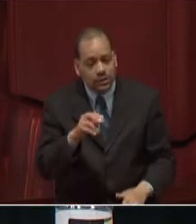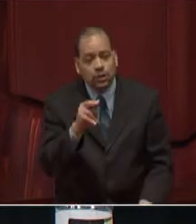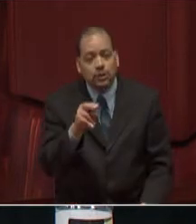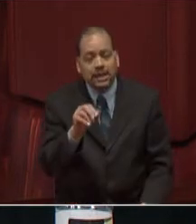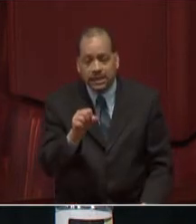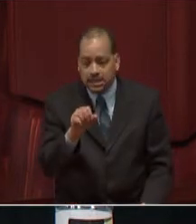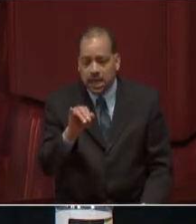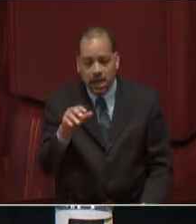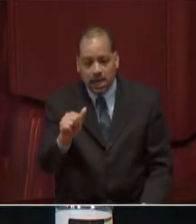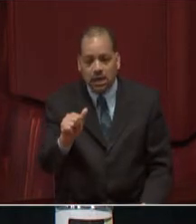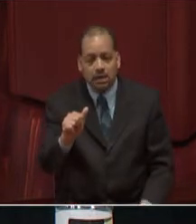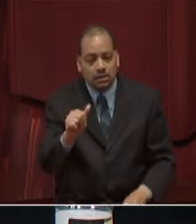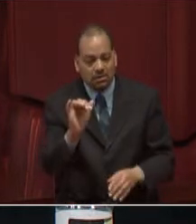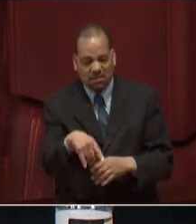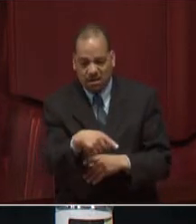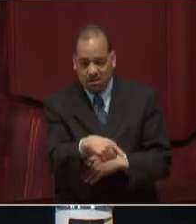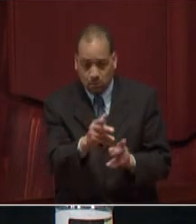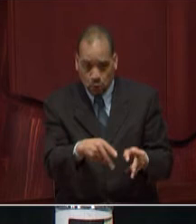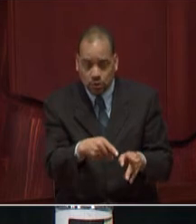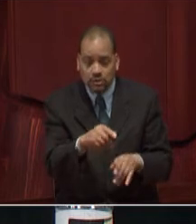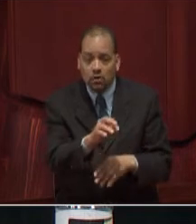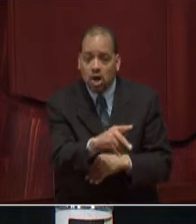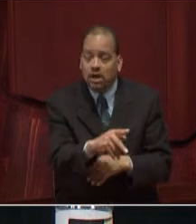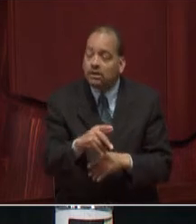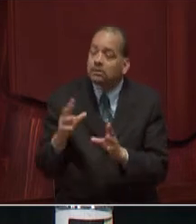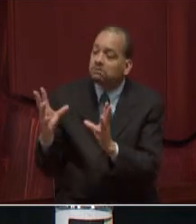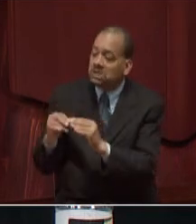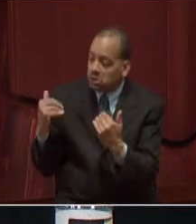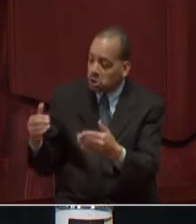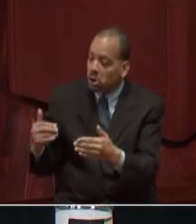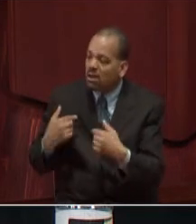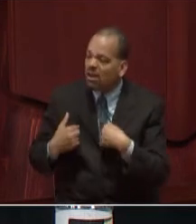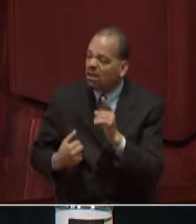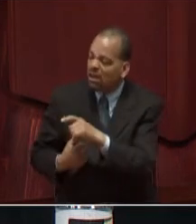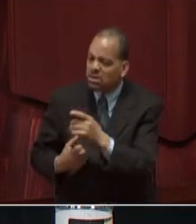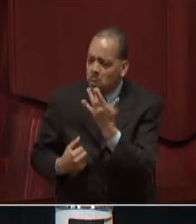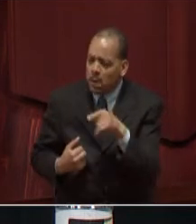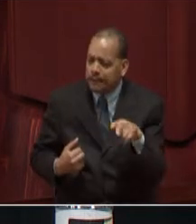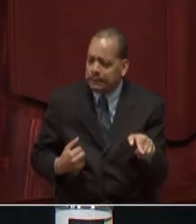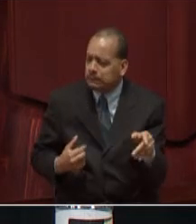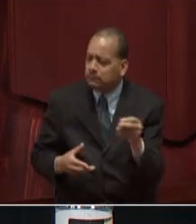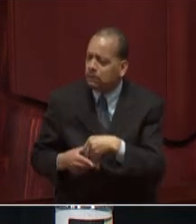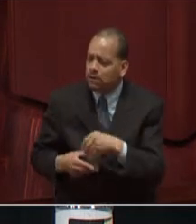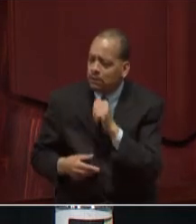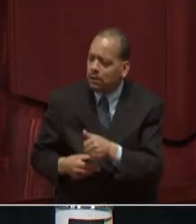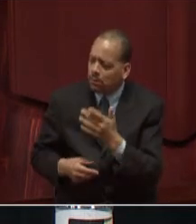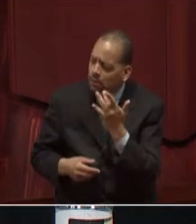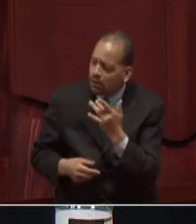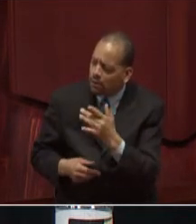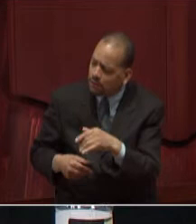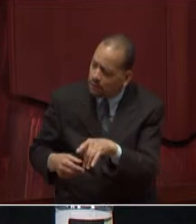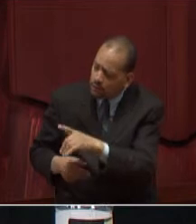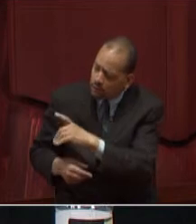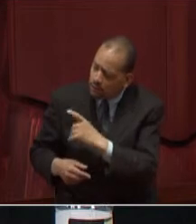meeting, and it was simply dismissed. Actually, I think probably Nixon himself didn't mind that